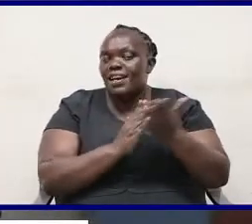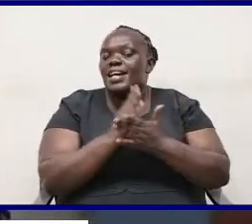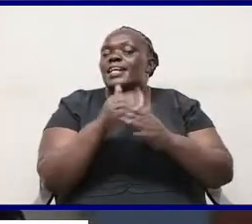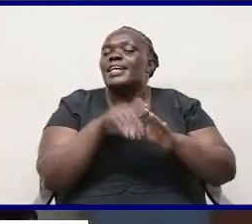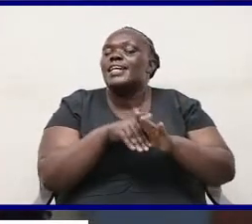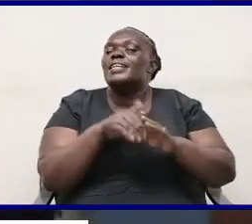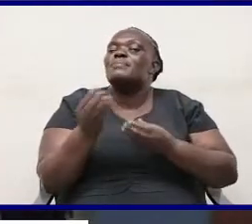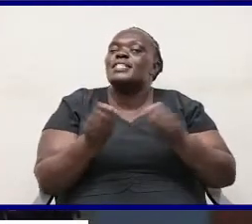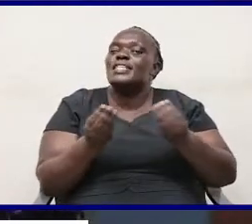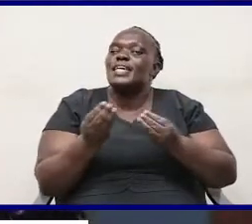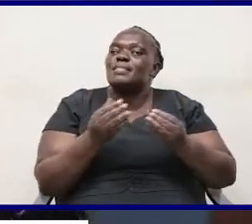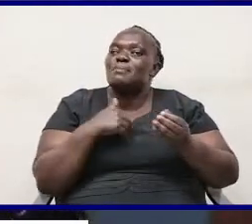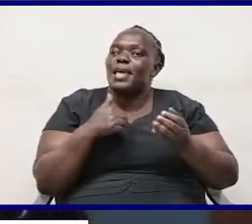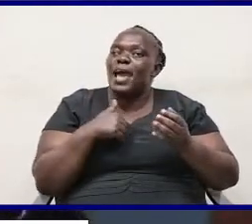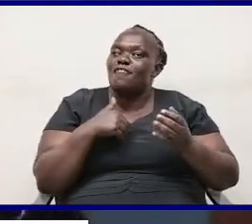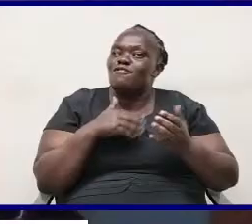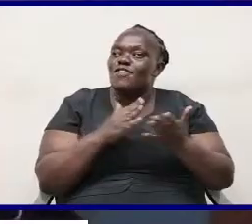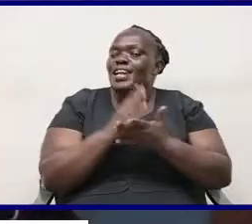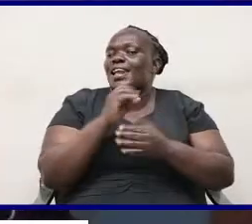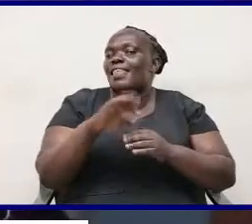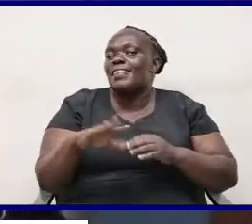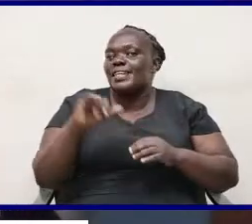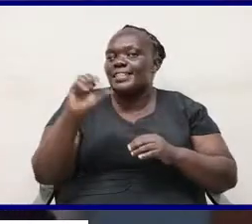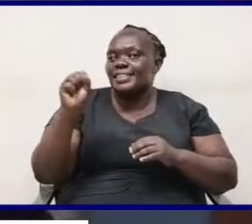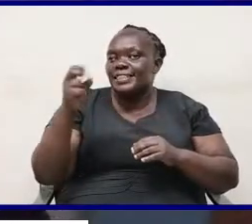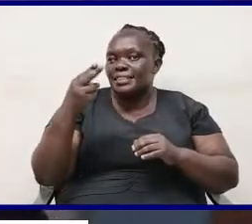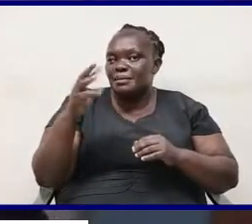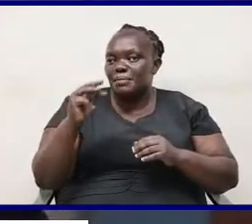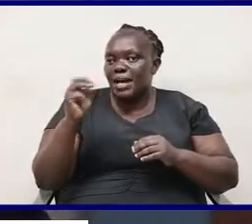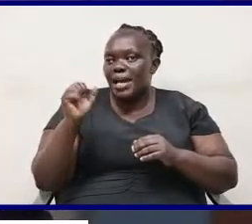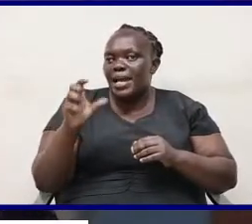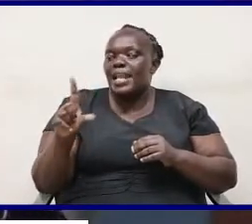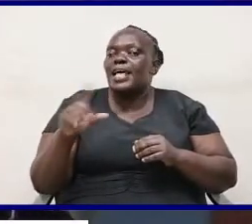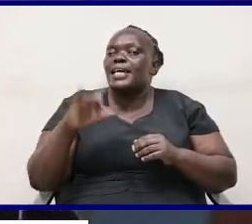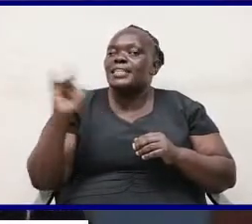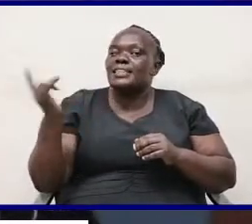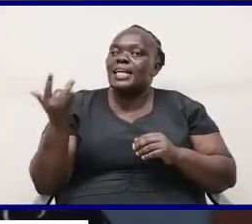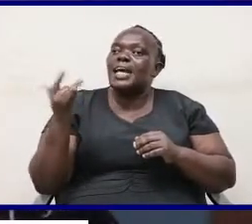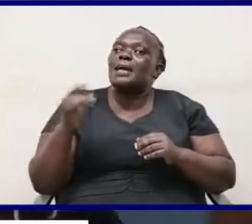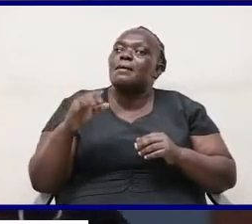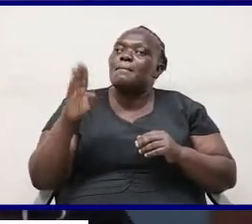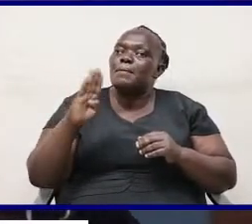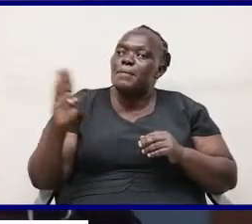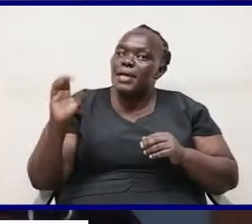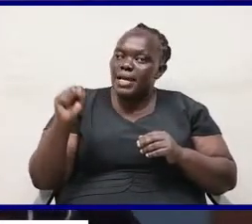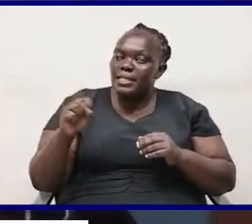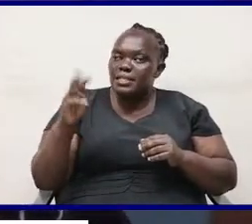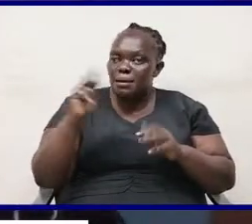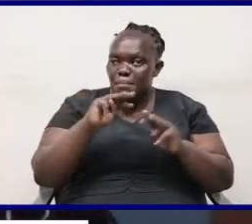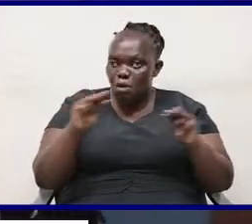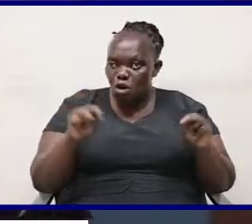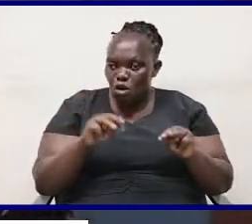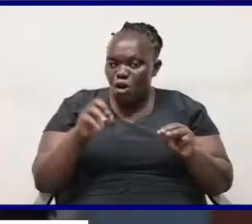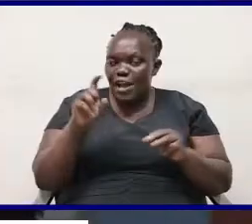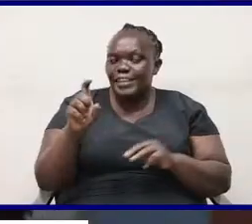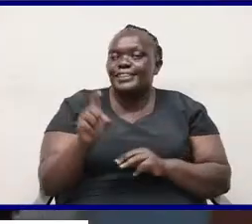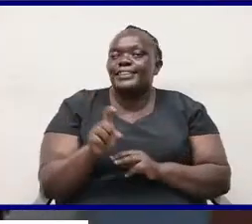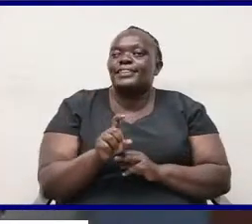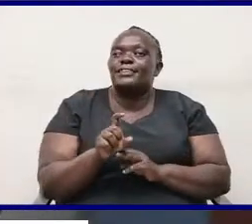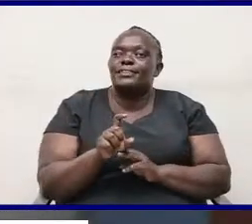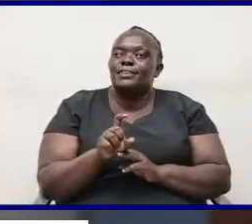katika biashara? Ni Ishmael Hamed kutoka Isili BBS Mall kwenye mtandao wetu wa